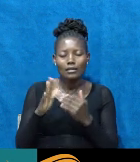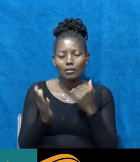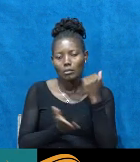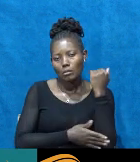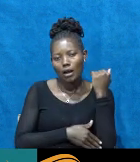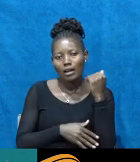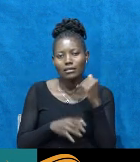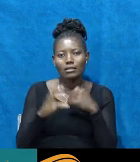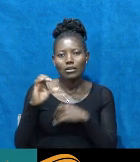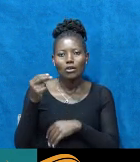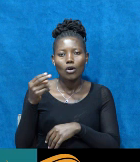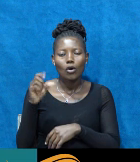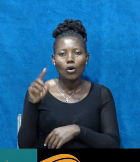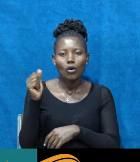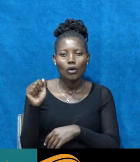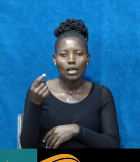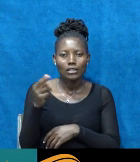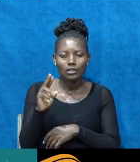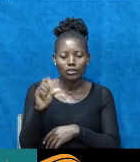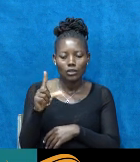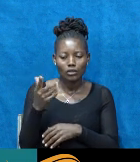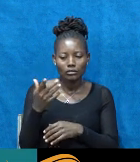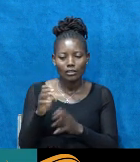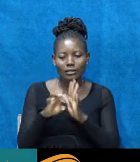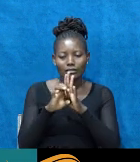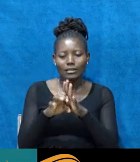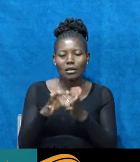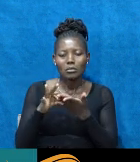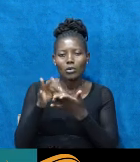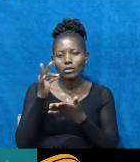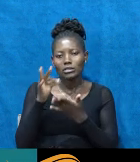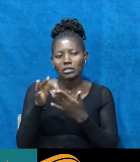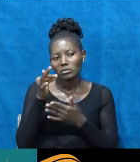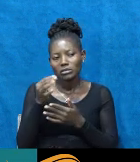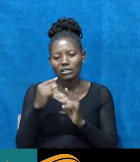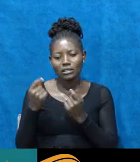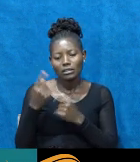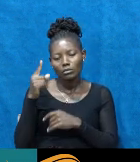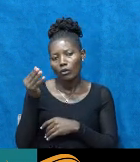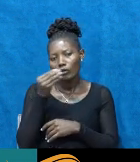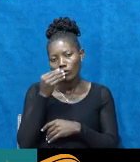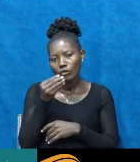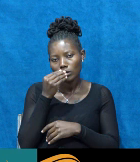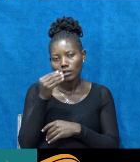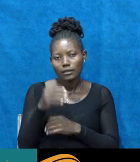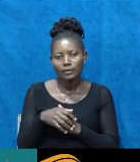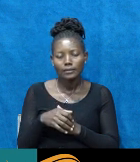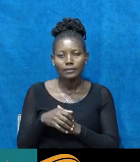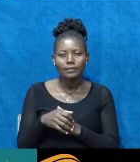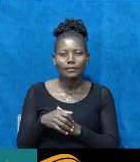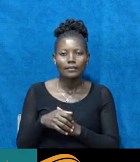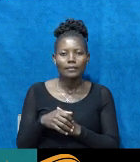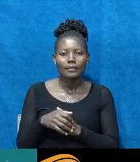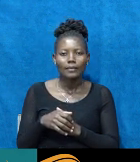from fats that are not healthy for the body, that when taken will end up causing a lot of issues. So that's why